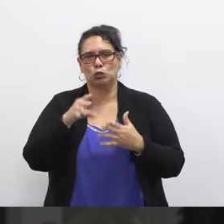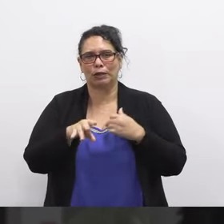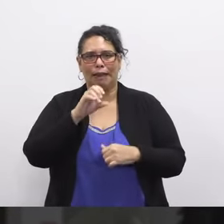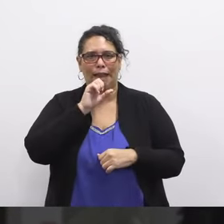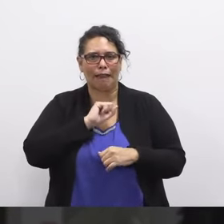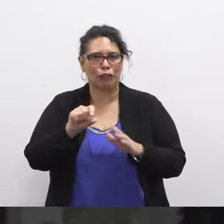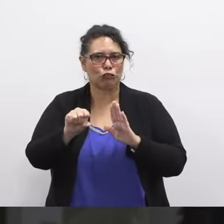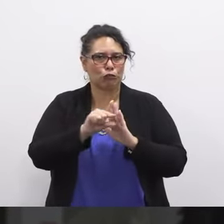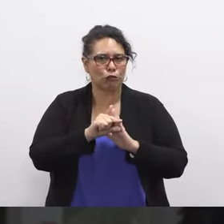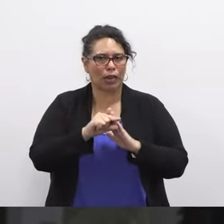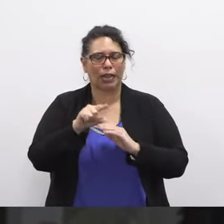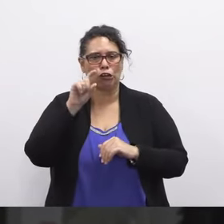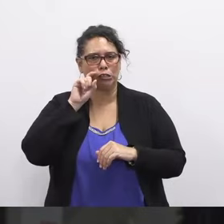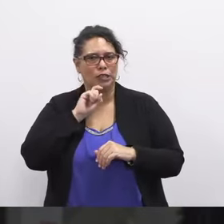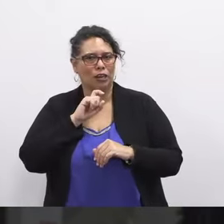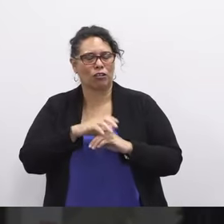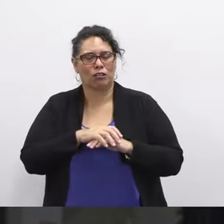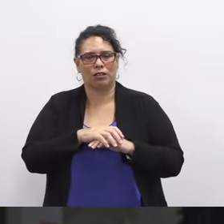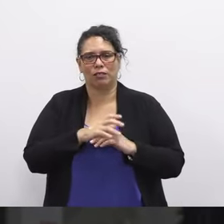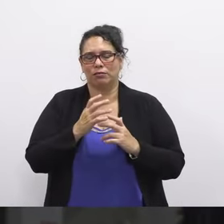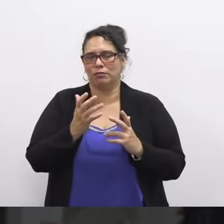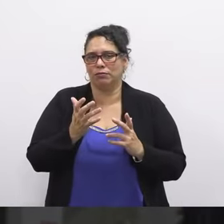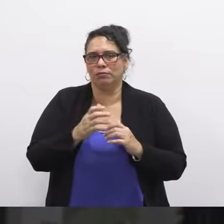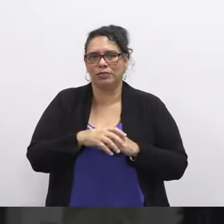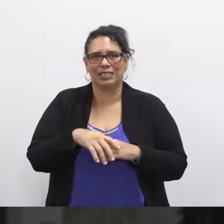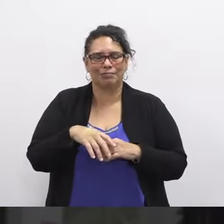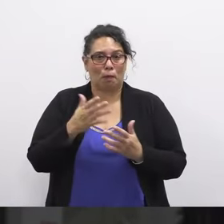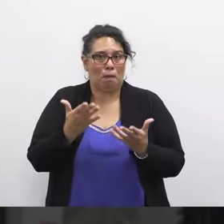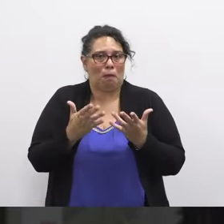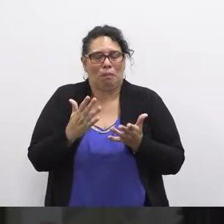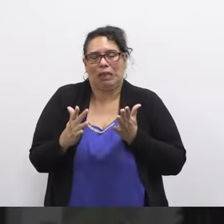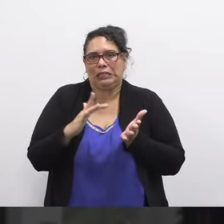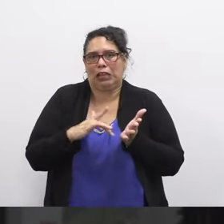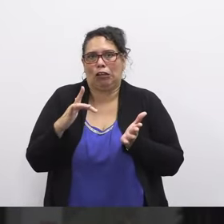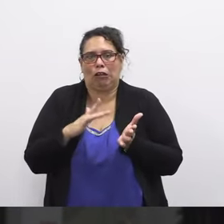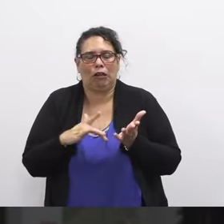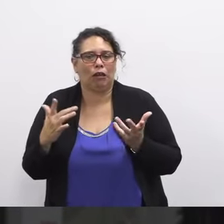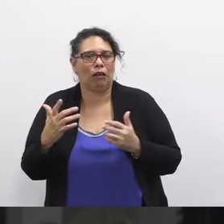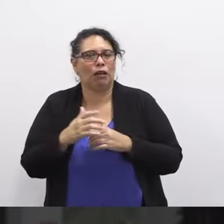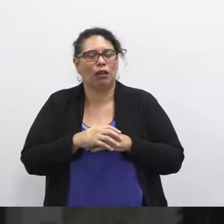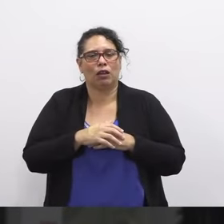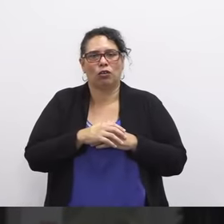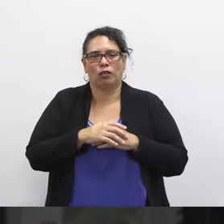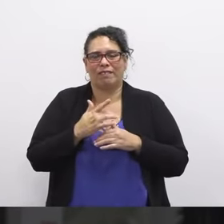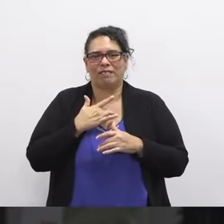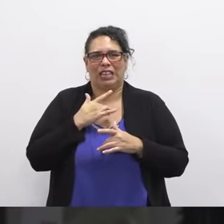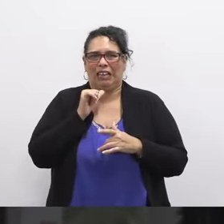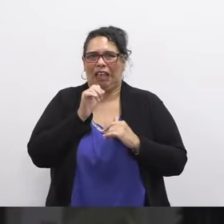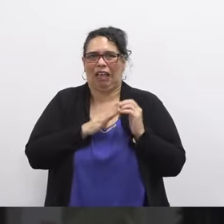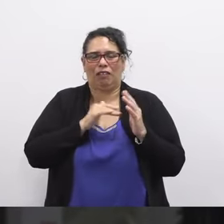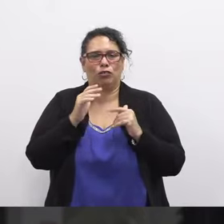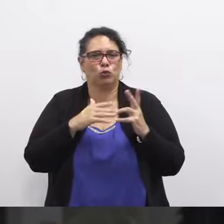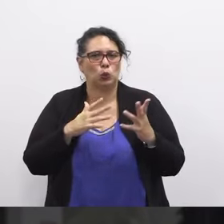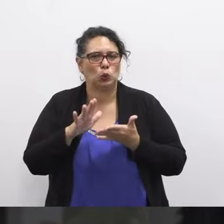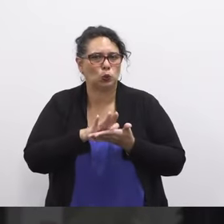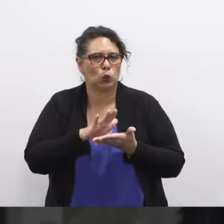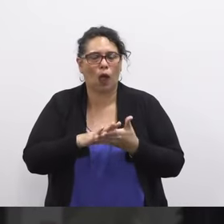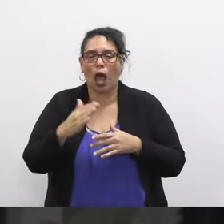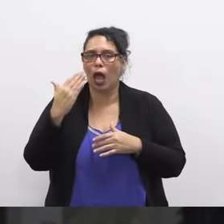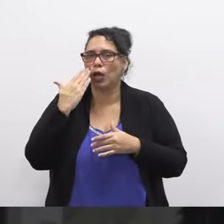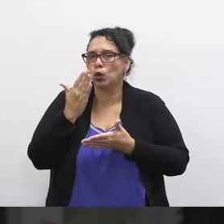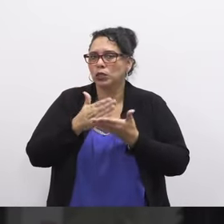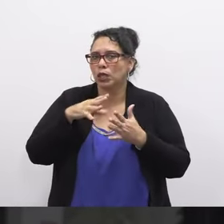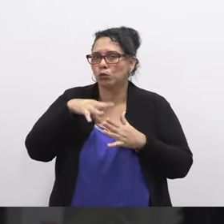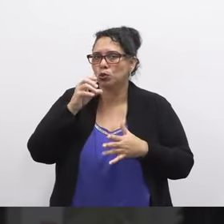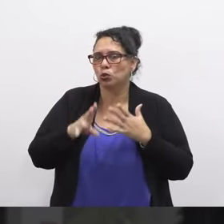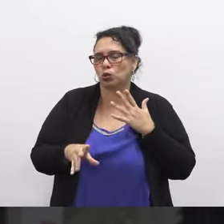gender. These locker rooms would open the doors to things like sexual harassment, assault, and discomfort at school. Now, I know that there are students who find it hard to speak